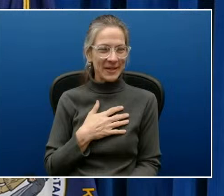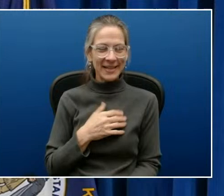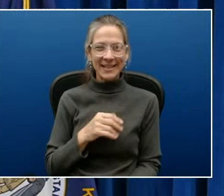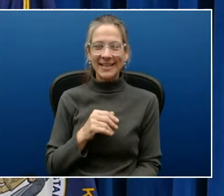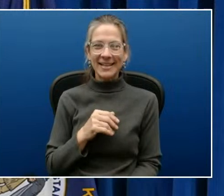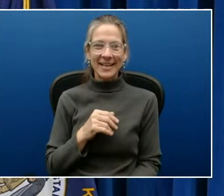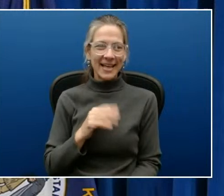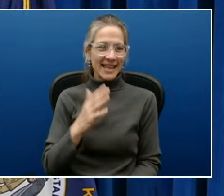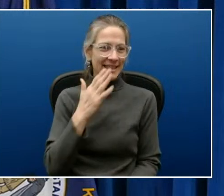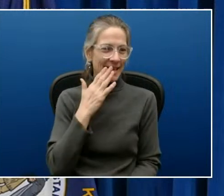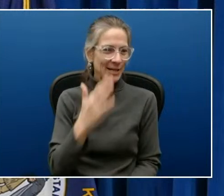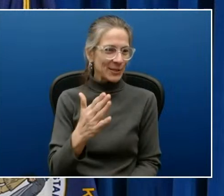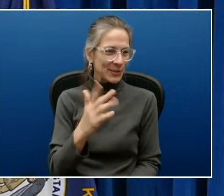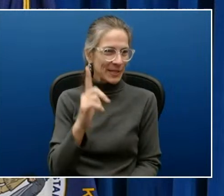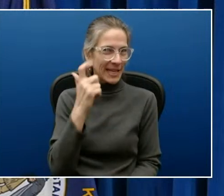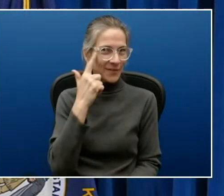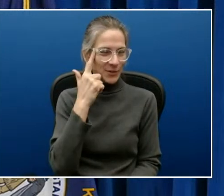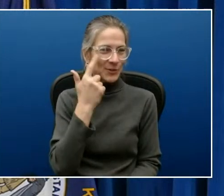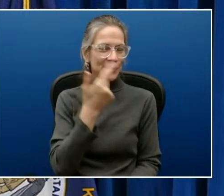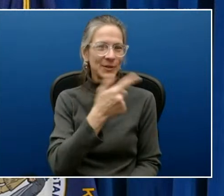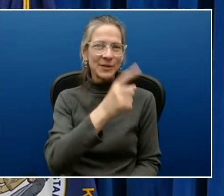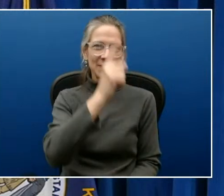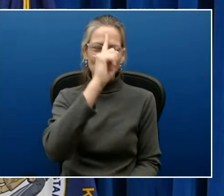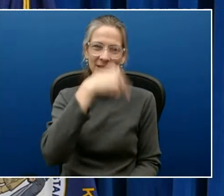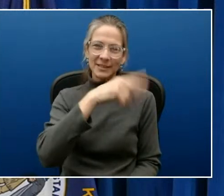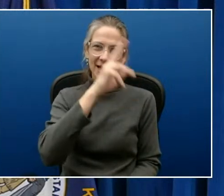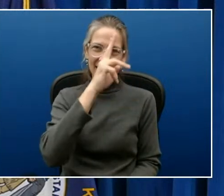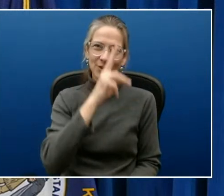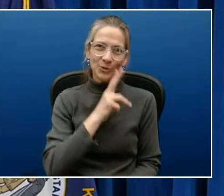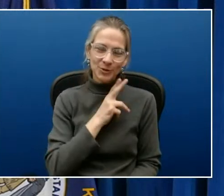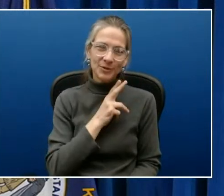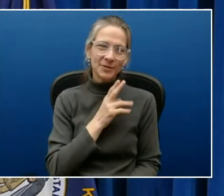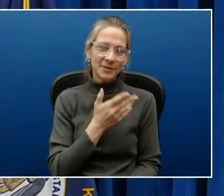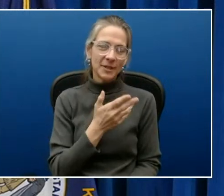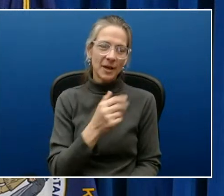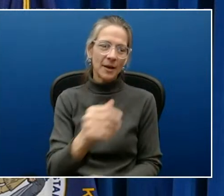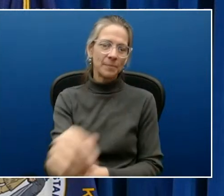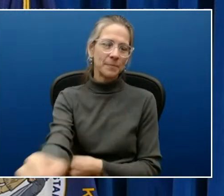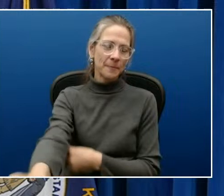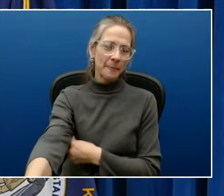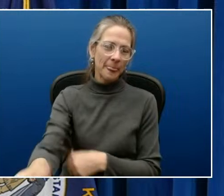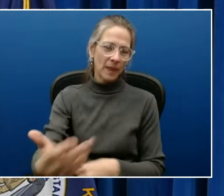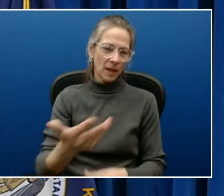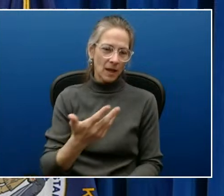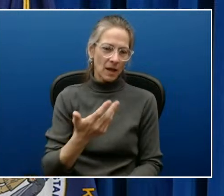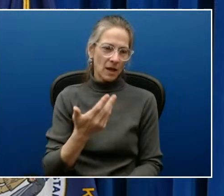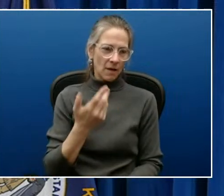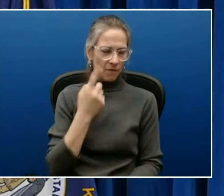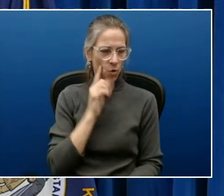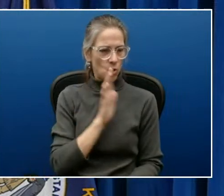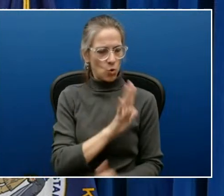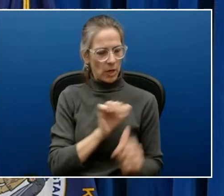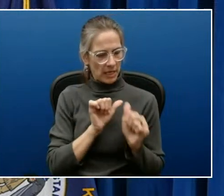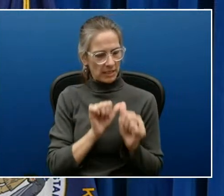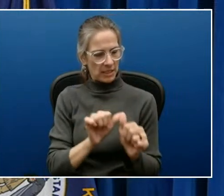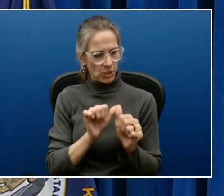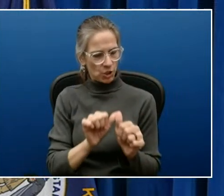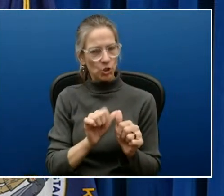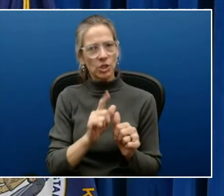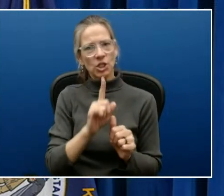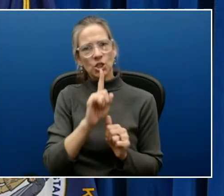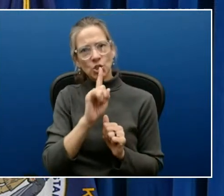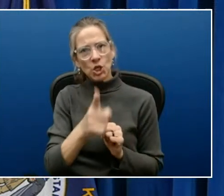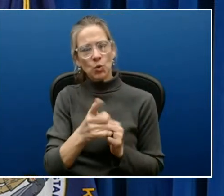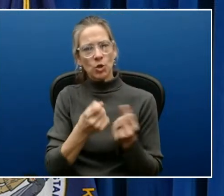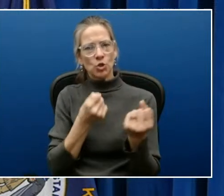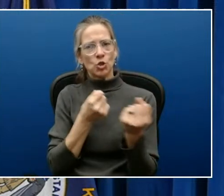Thank you, Governor Beshear, for this honor, but also, and more importantly, for your consistent and genuine support for